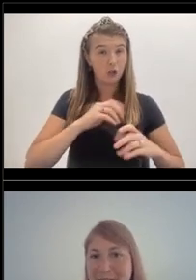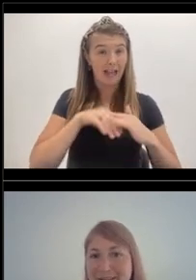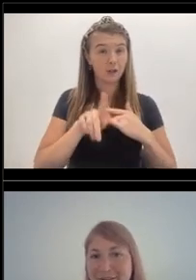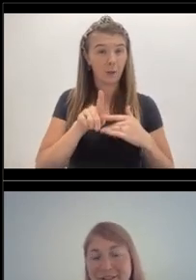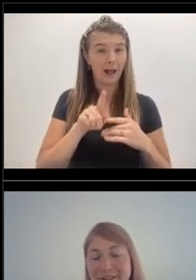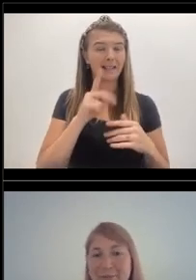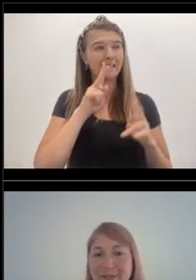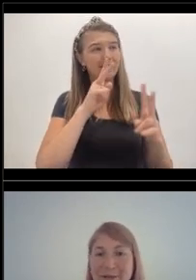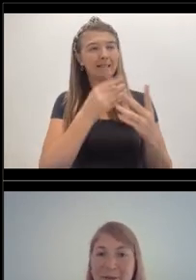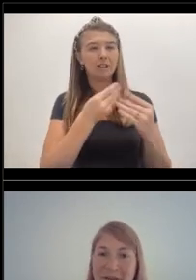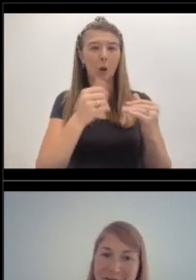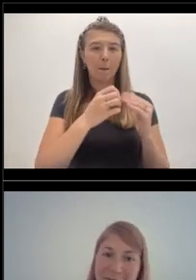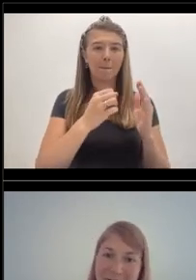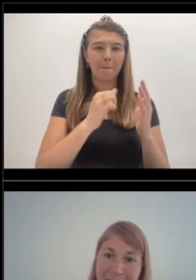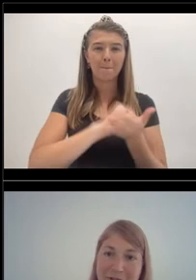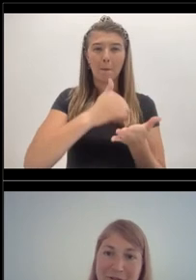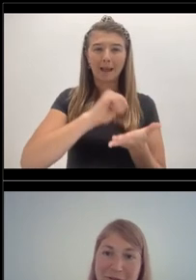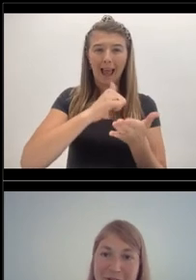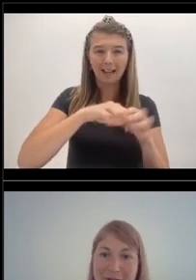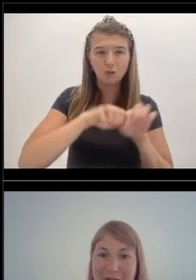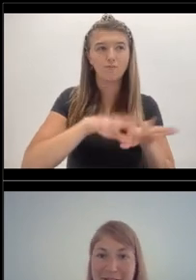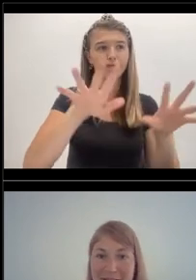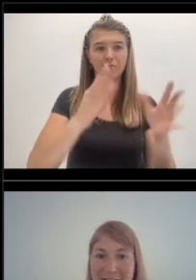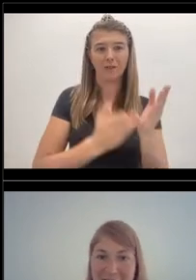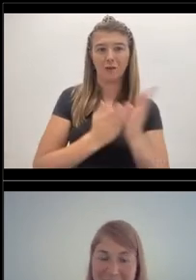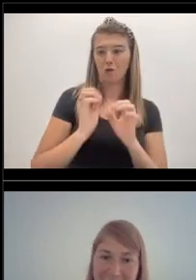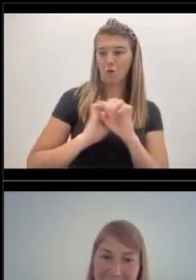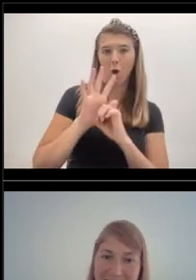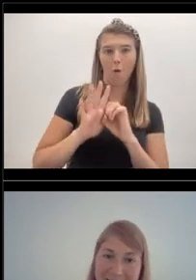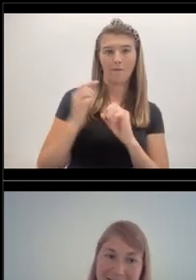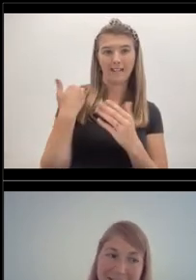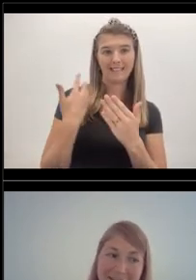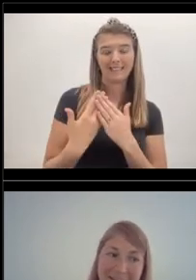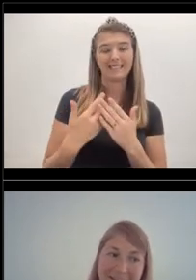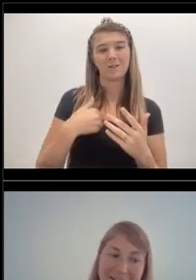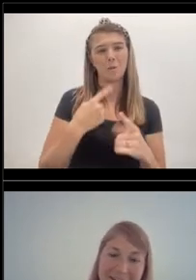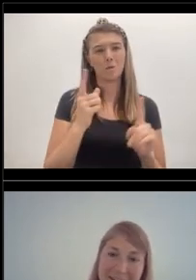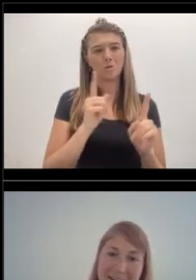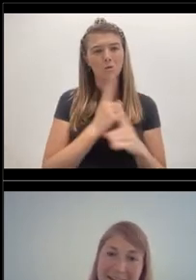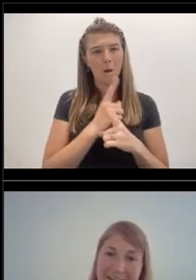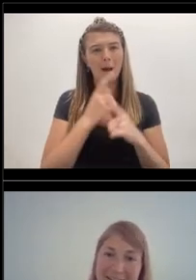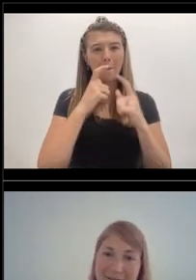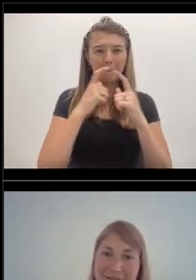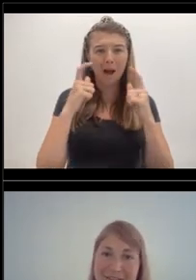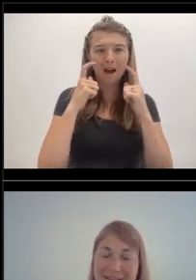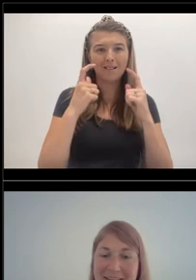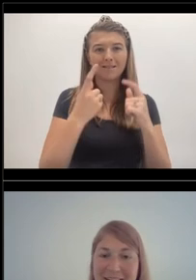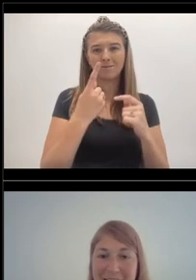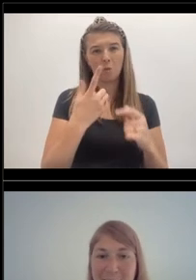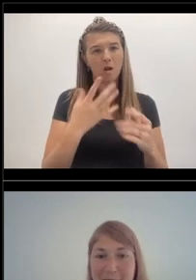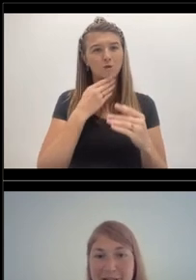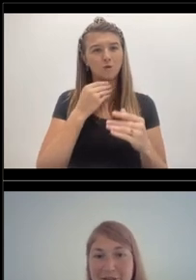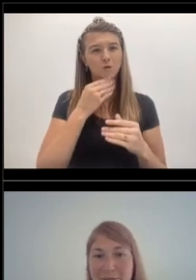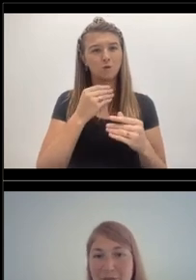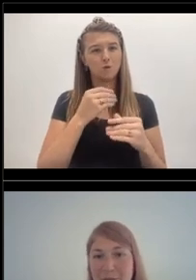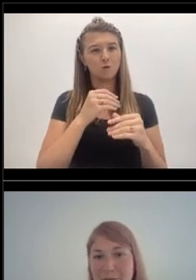publications peak during the pandemic about what to do with all the hygienic masks. And I think that this goes then